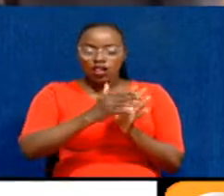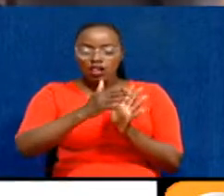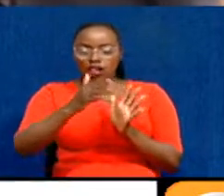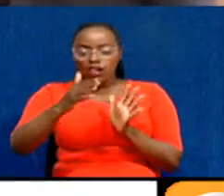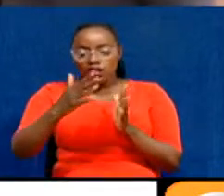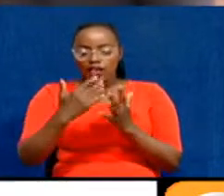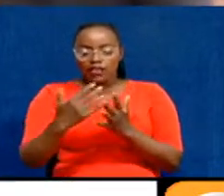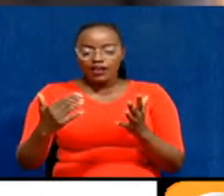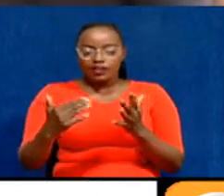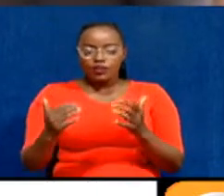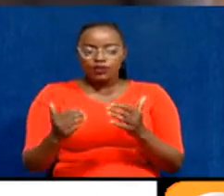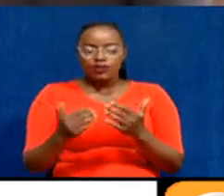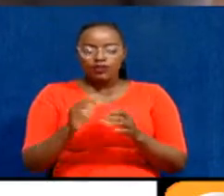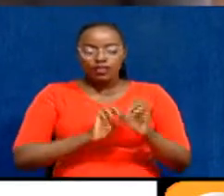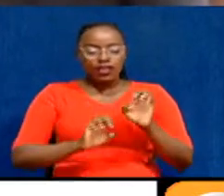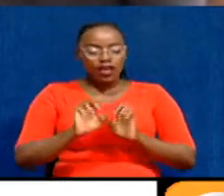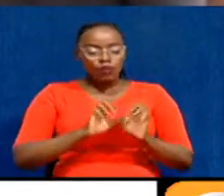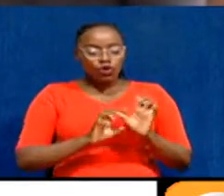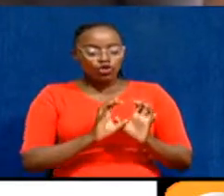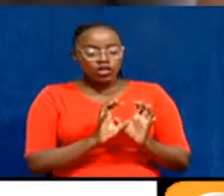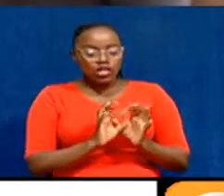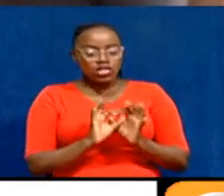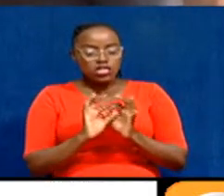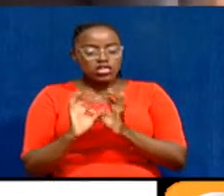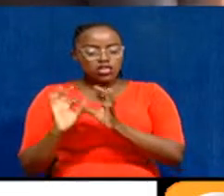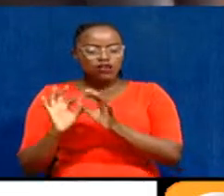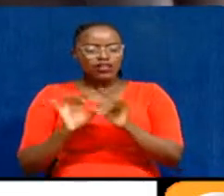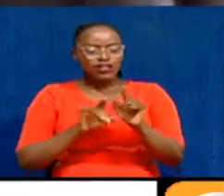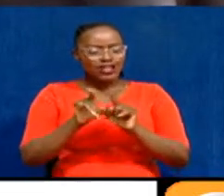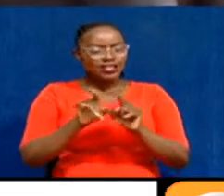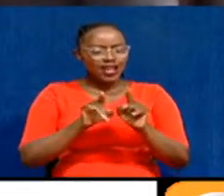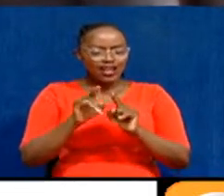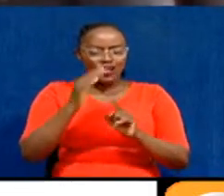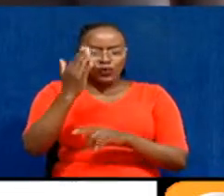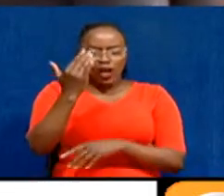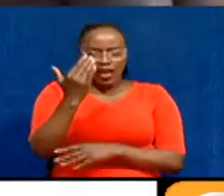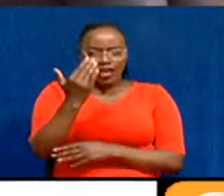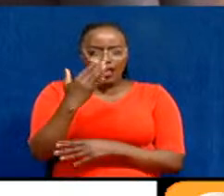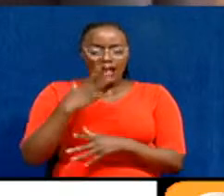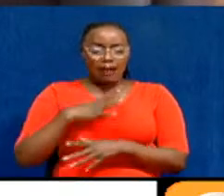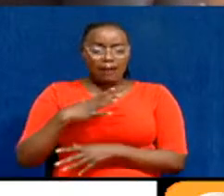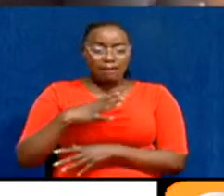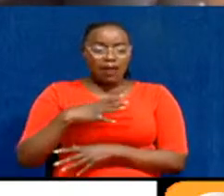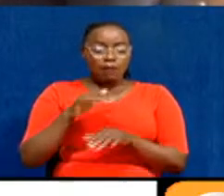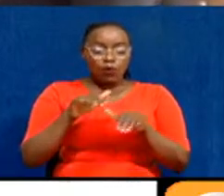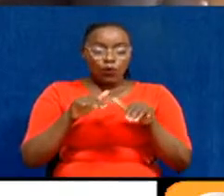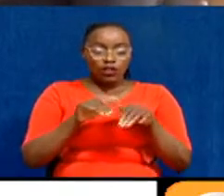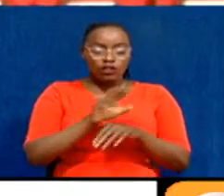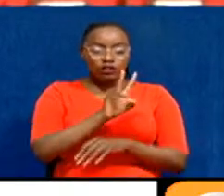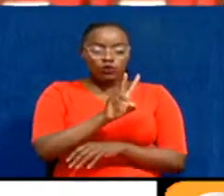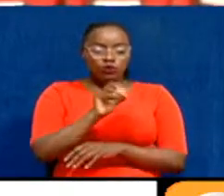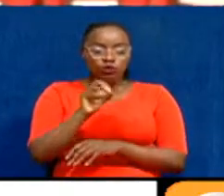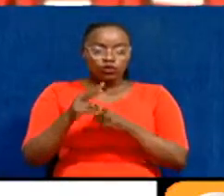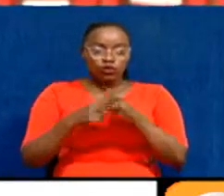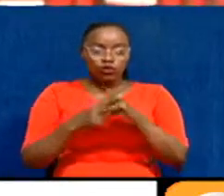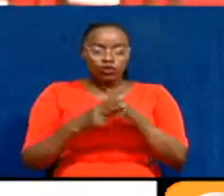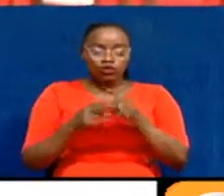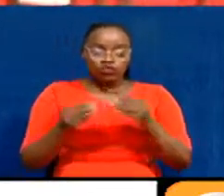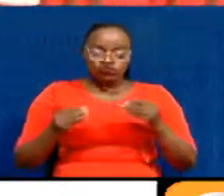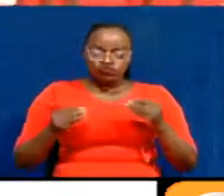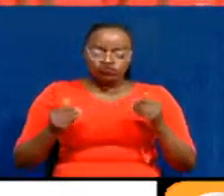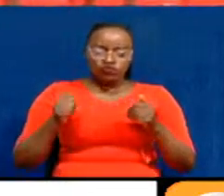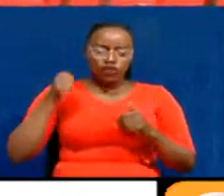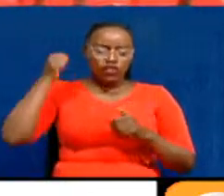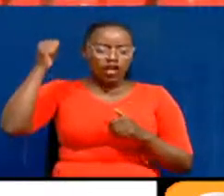pent-up emotions. It's a journey, because there were people who were waiting for 2007 to resolve